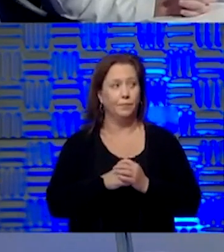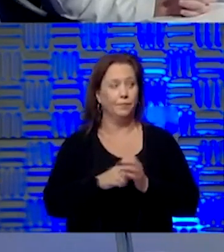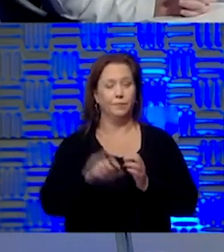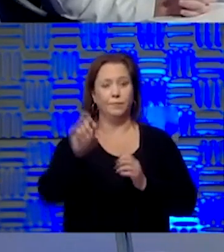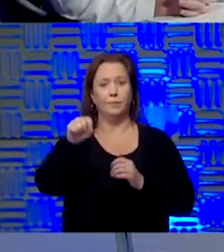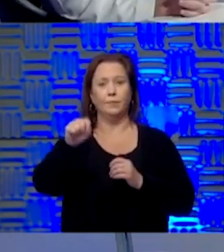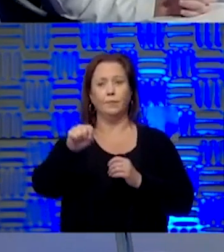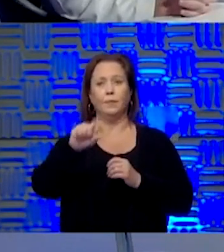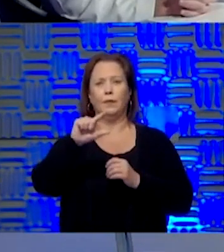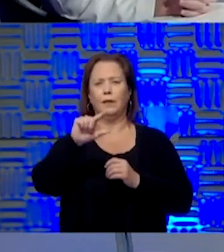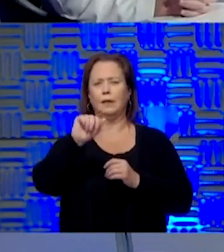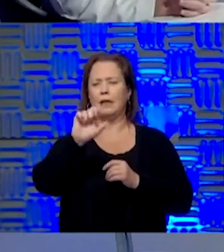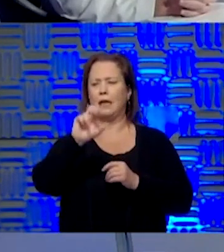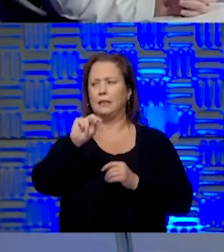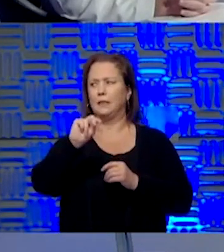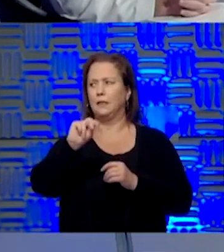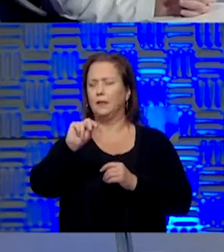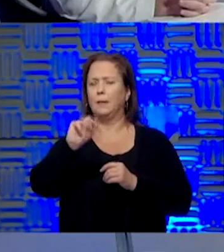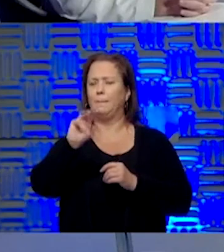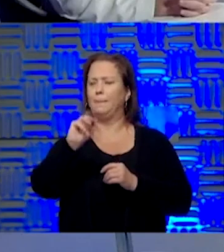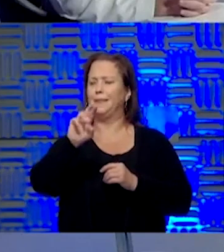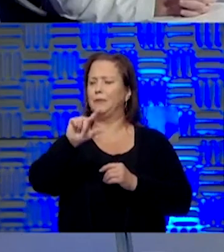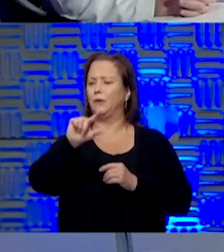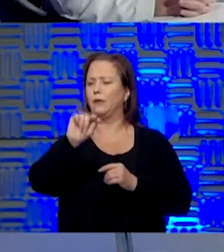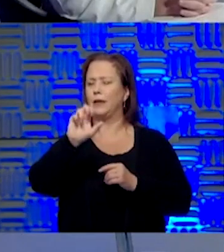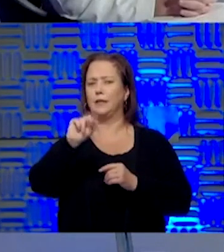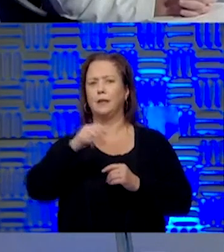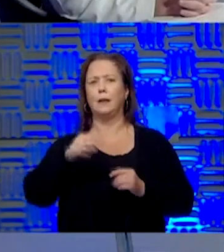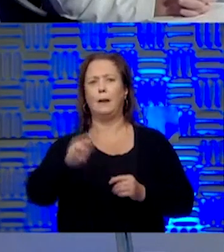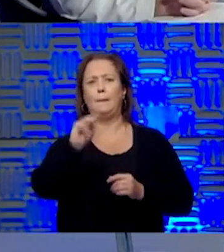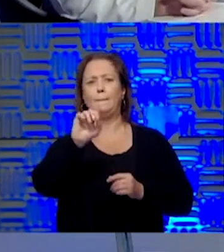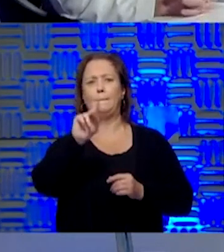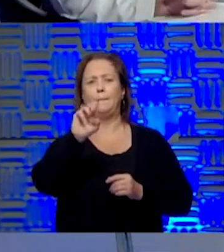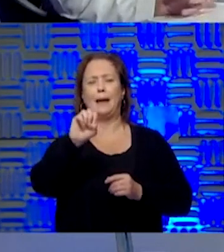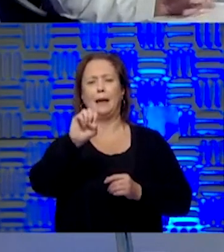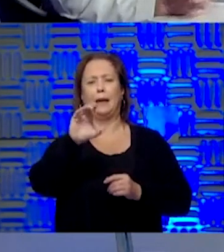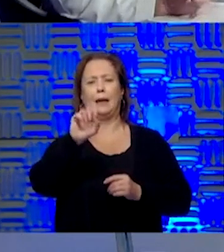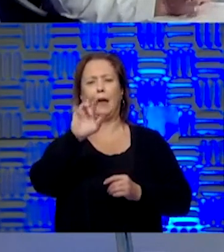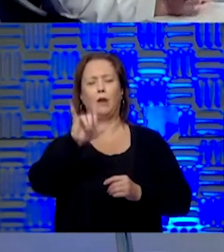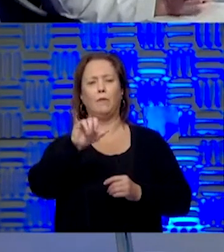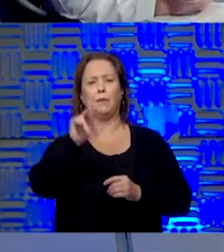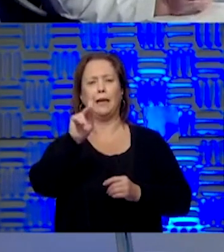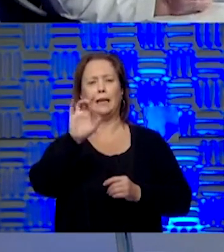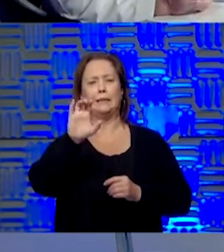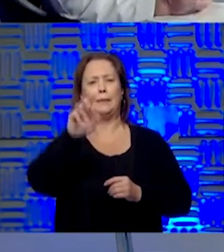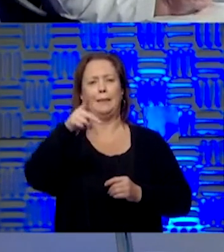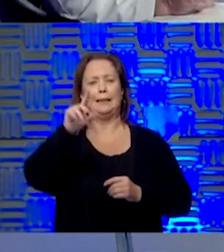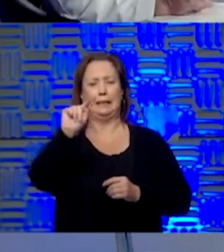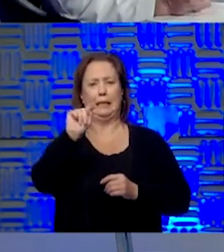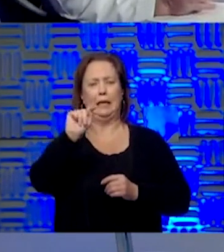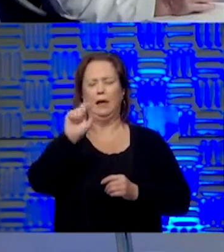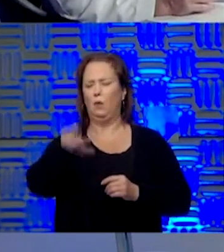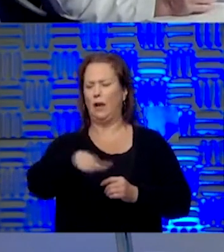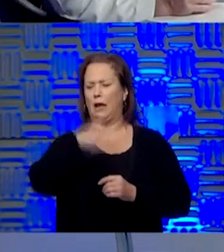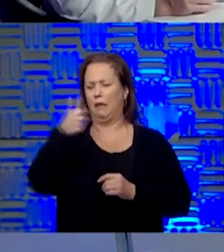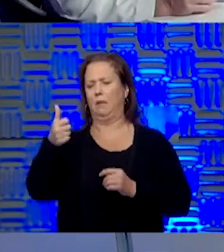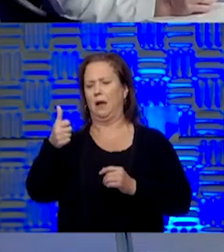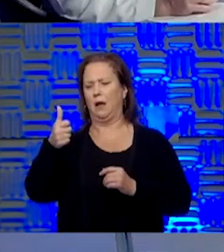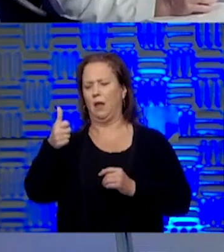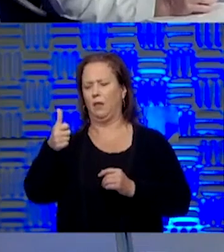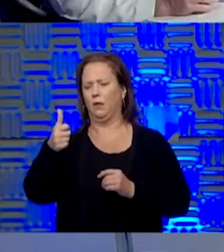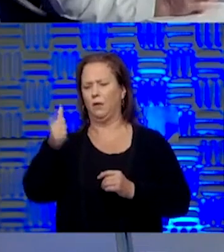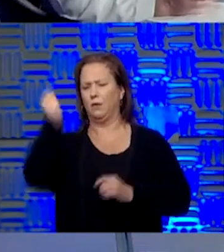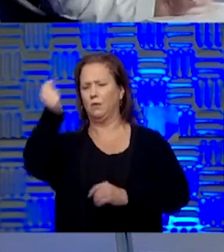Yeah, Mr. Gaston, this is Mike Sherry from Kansas City Public Television. I kind of wanted to look at the other side of the ledger, I guess. My understanding